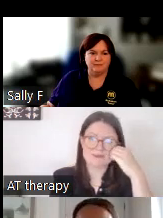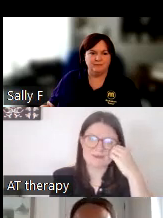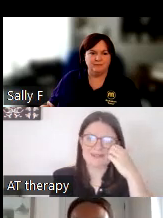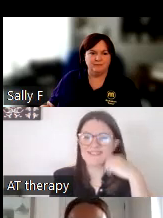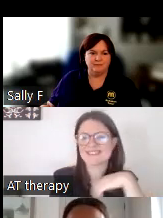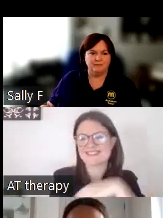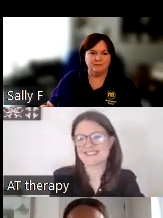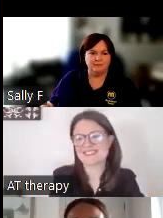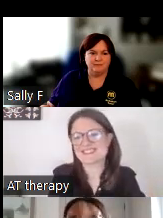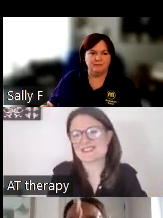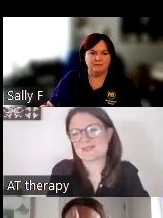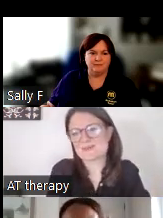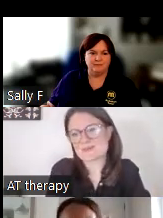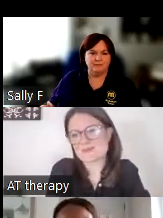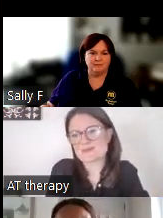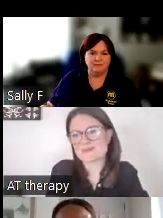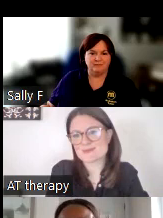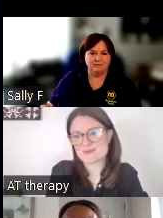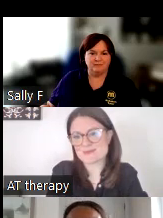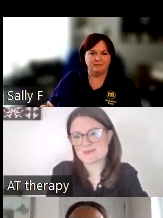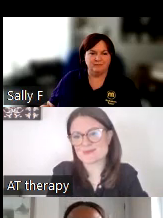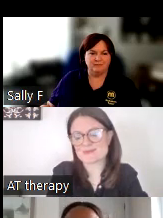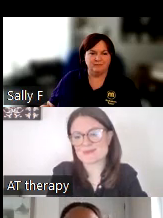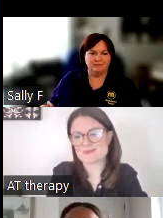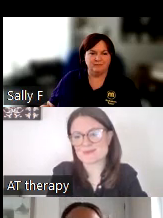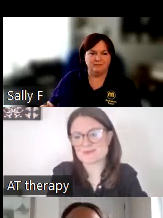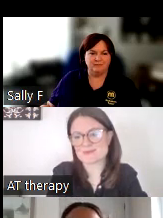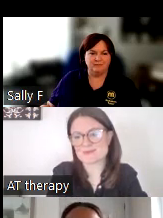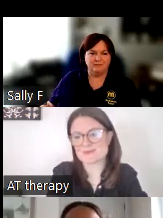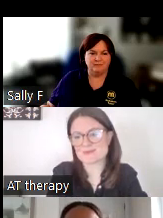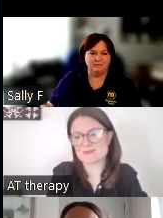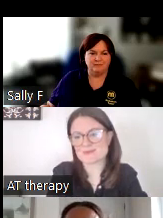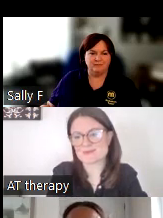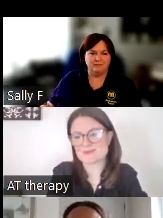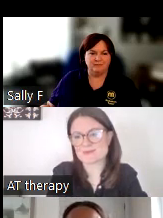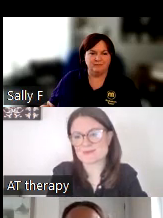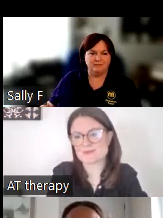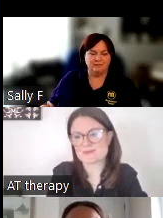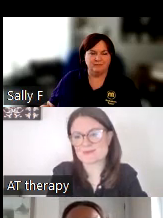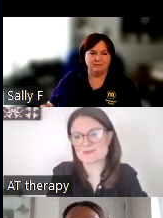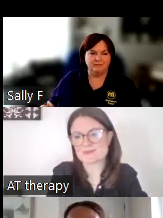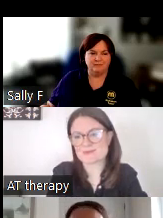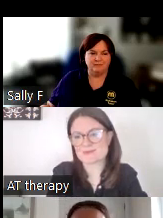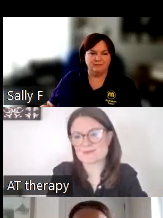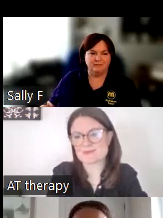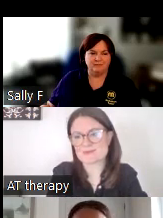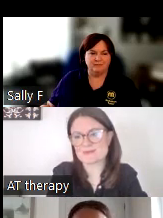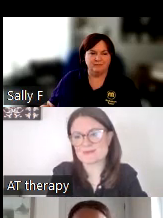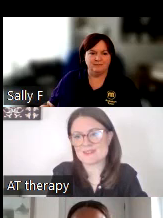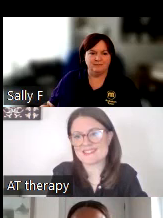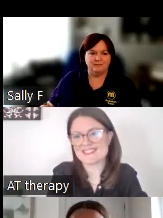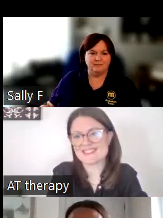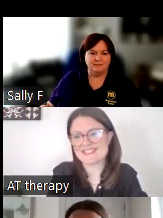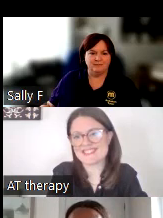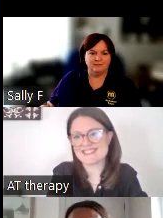expressions, you know, when signing. So sad was really, really sad. And this often led to the children always saying they felt sad